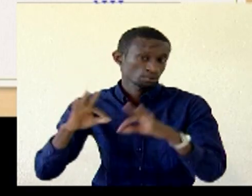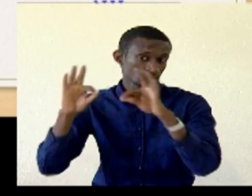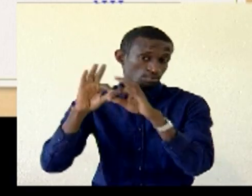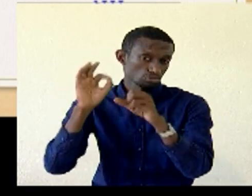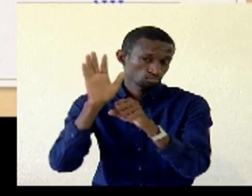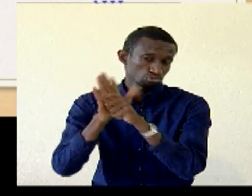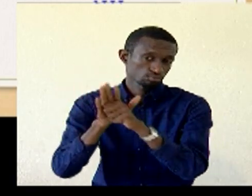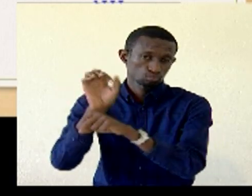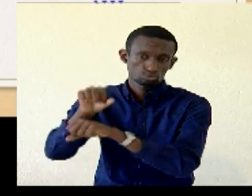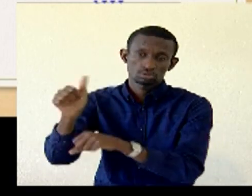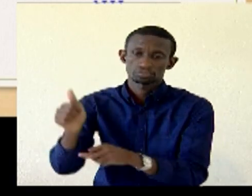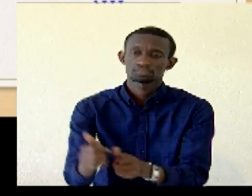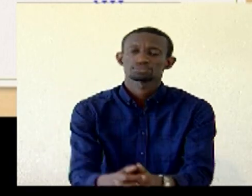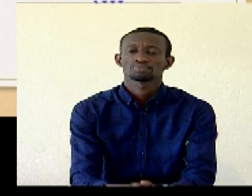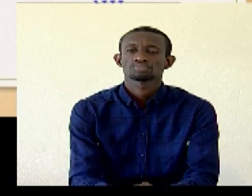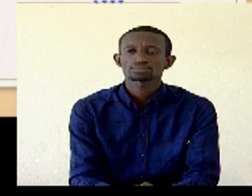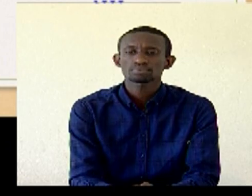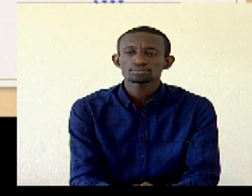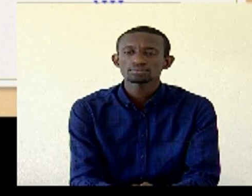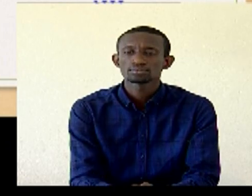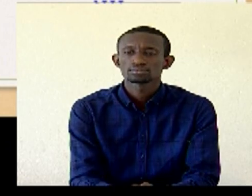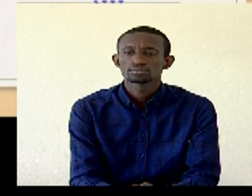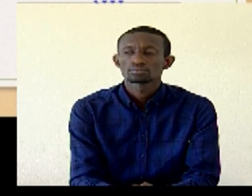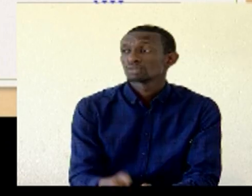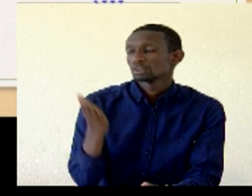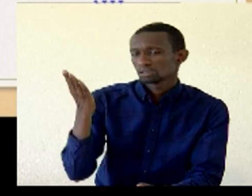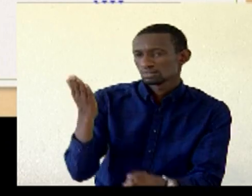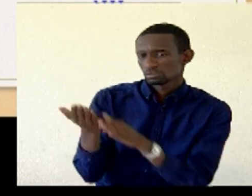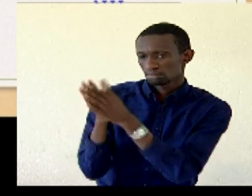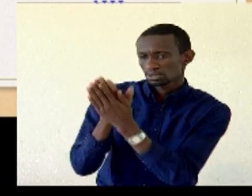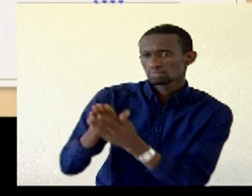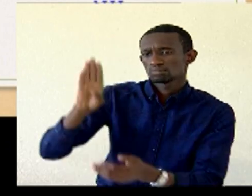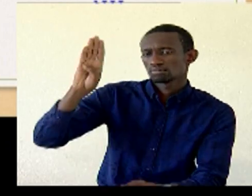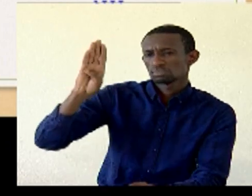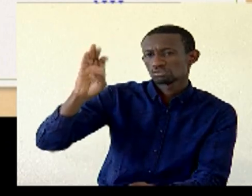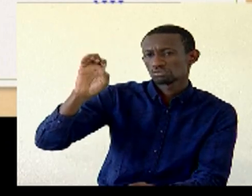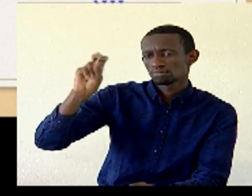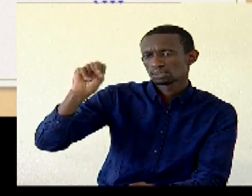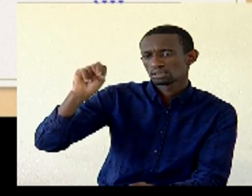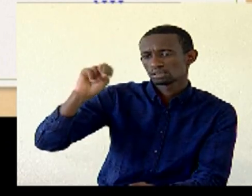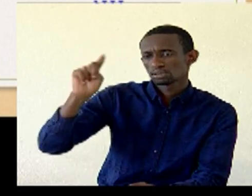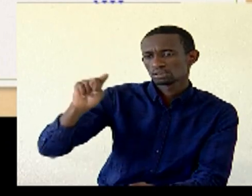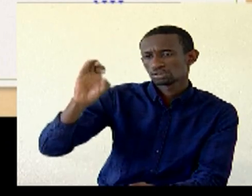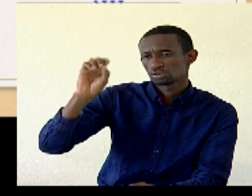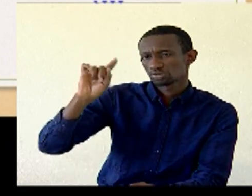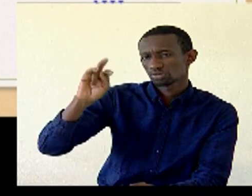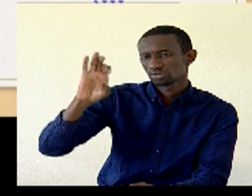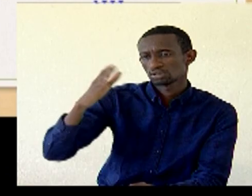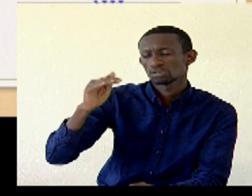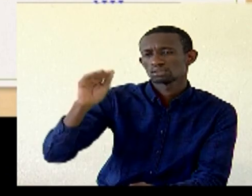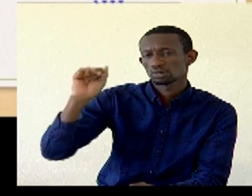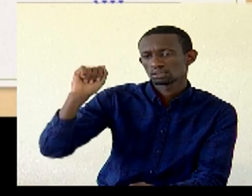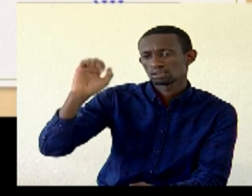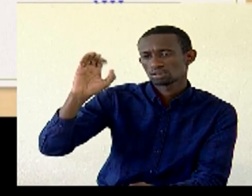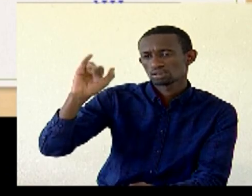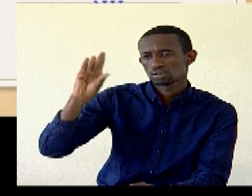the suffix name. So this will be a benzoic acid, and therefore the amine becomes a substituent